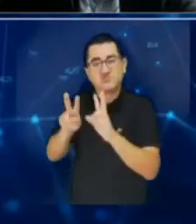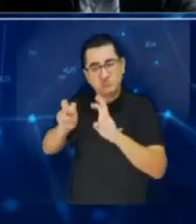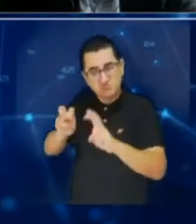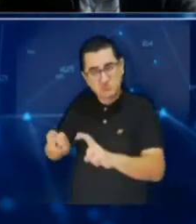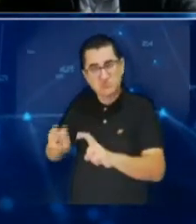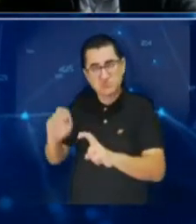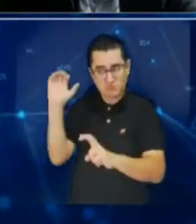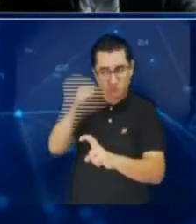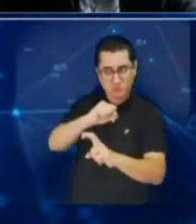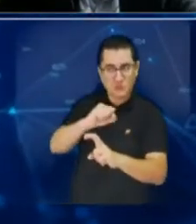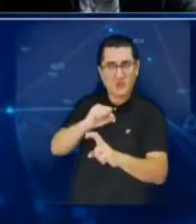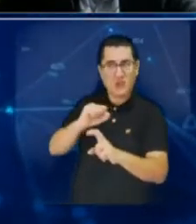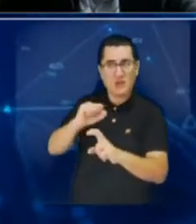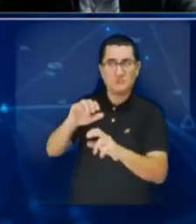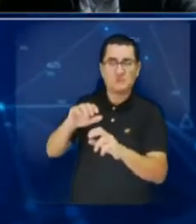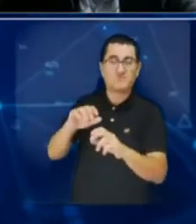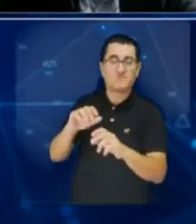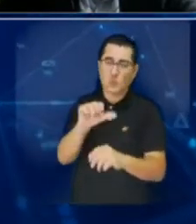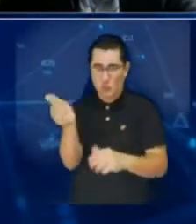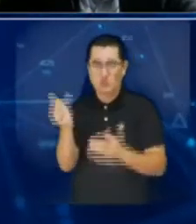for IMT globally.